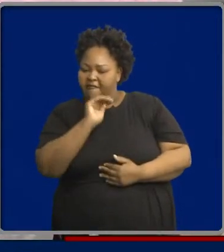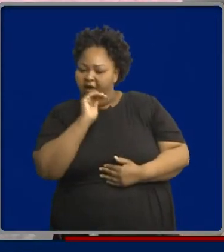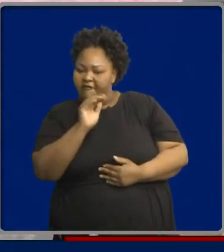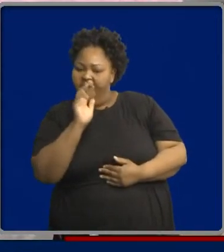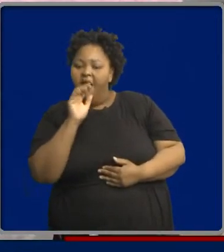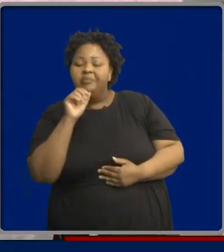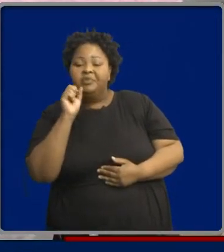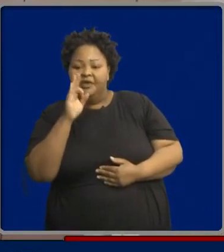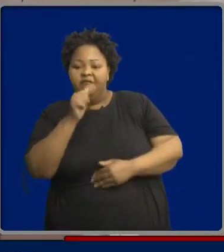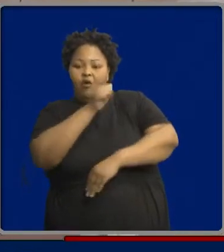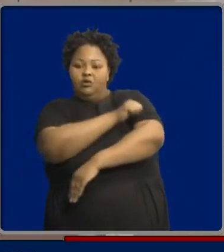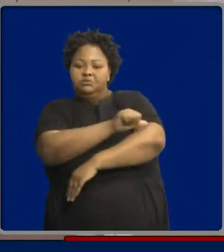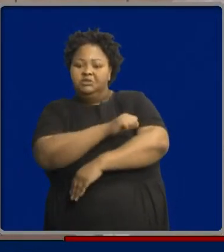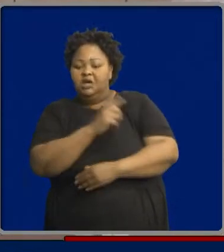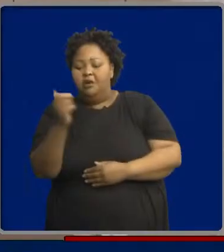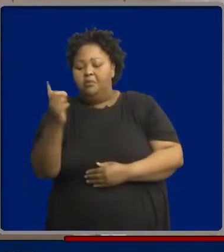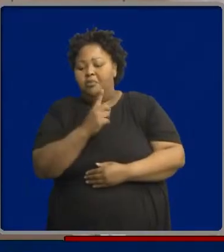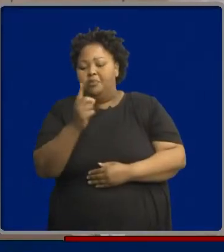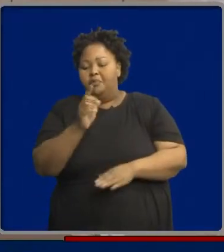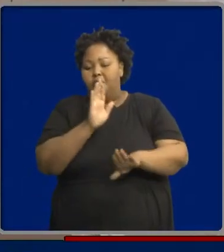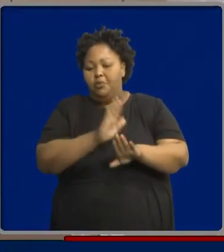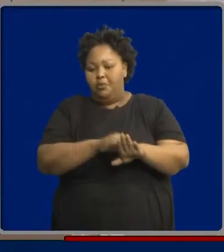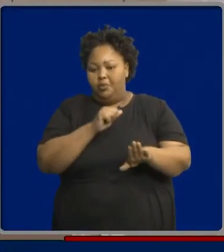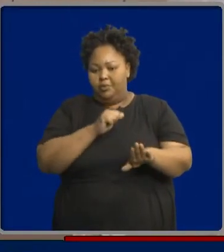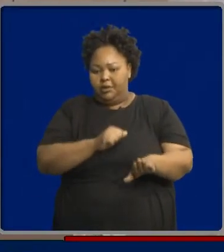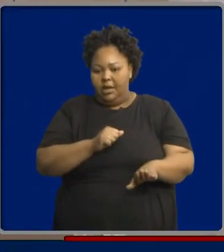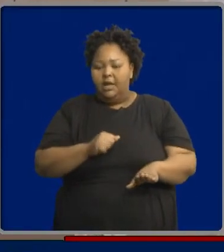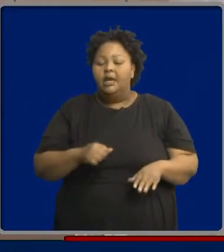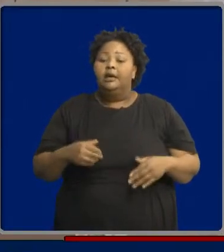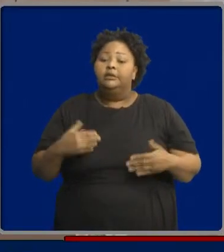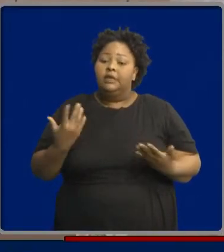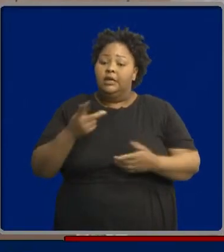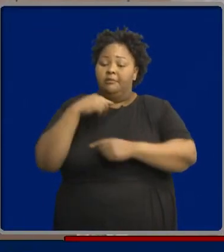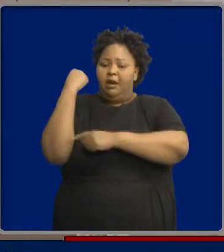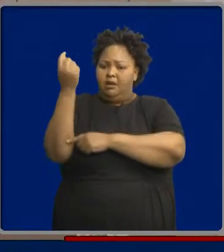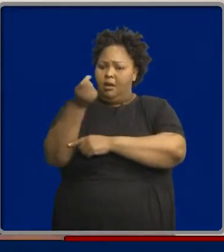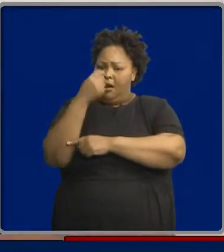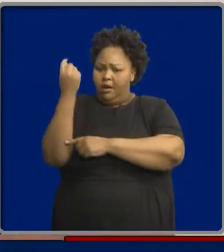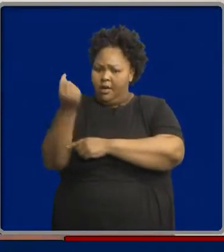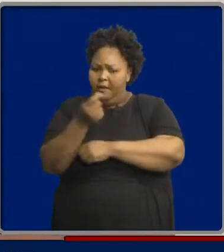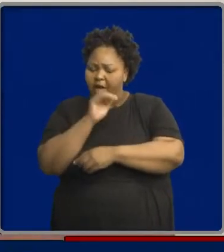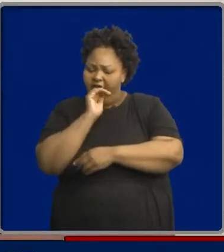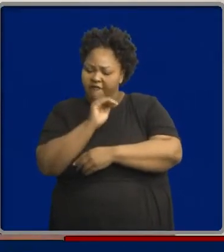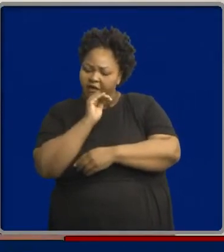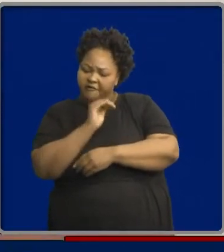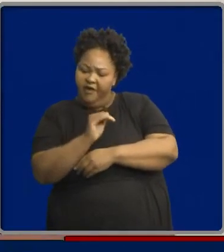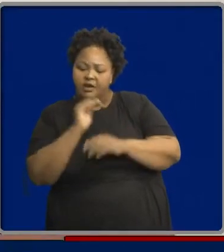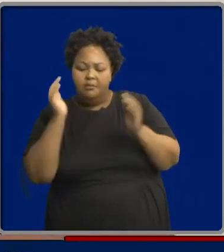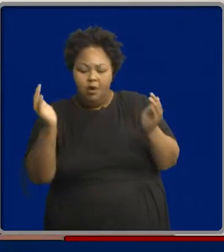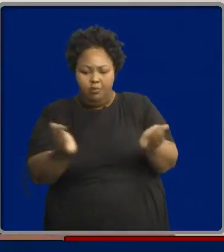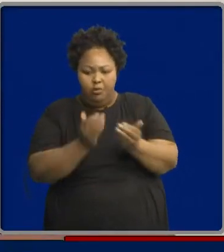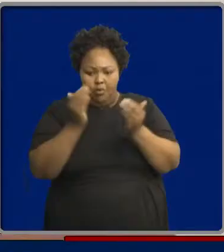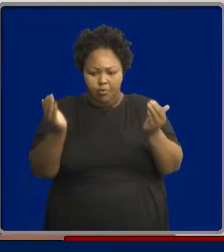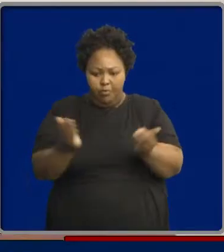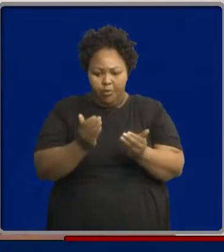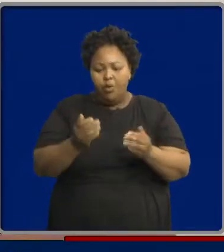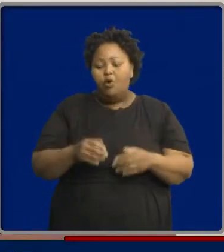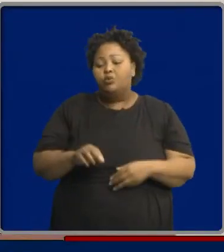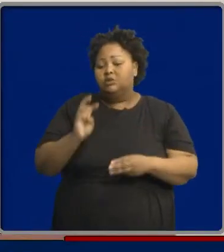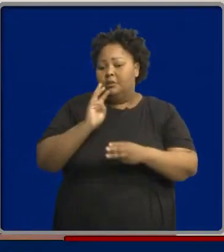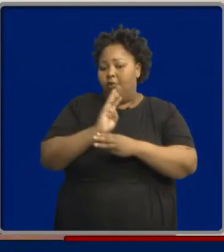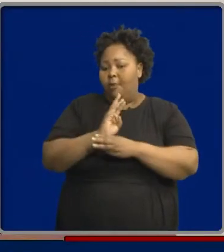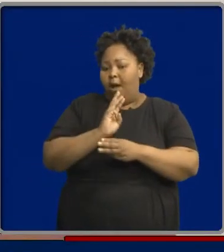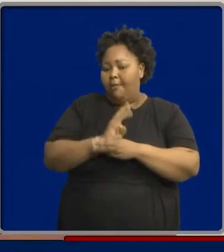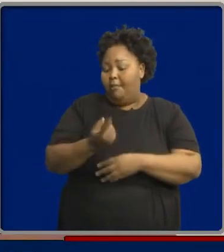RHMs, rural health motivators, to motivate those mothers, telling them that now the vaccine is available. At times, we'll